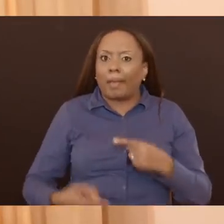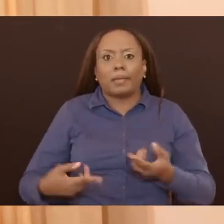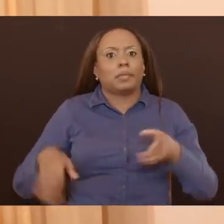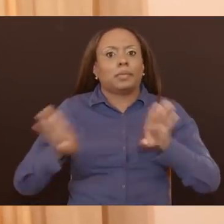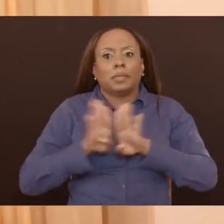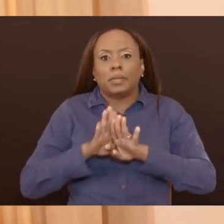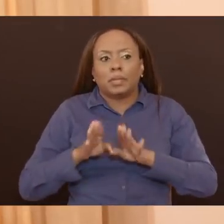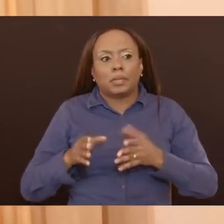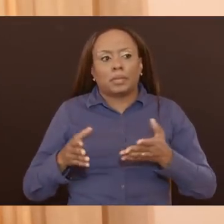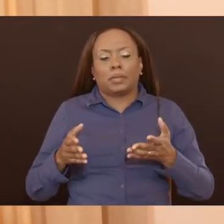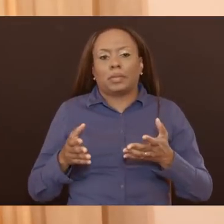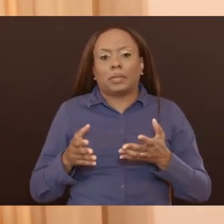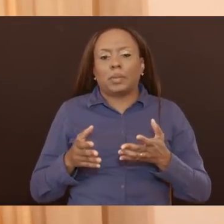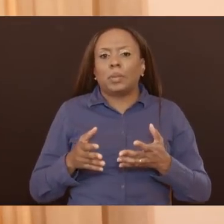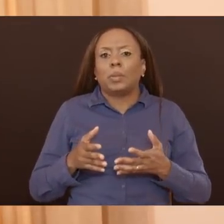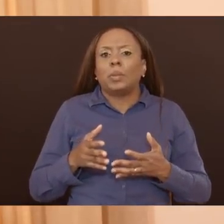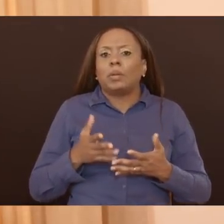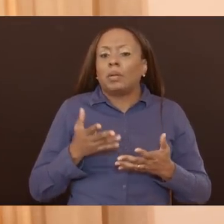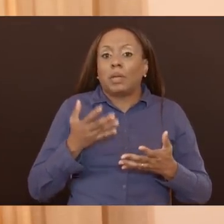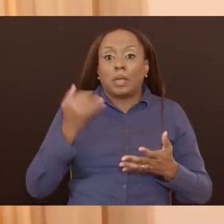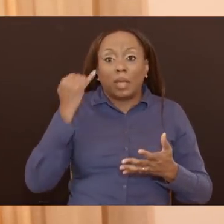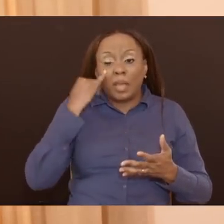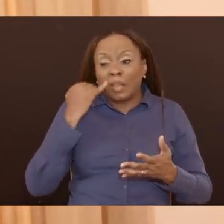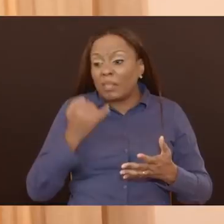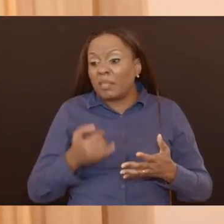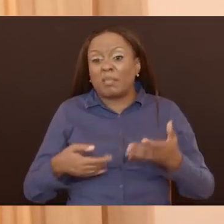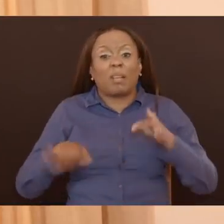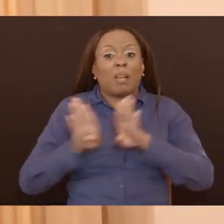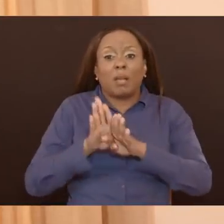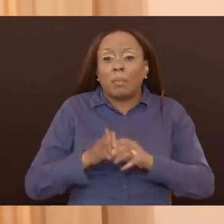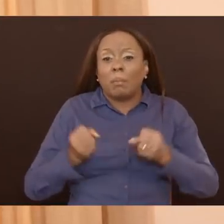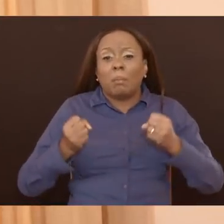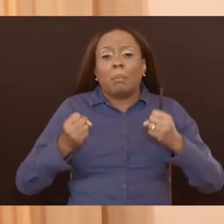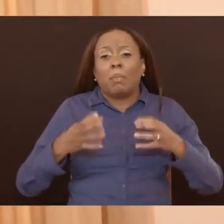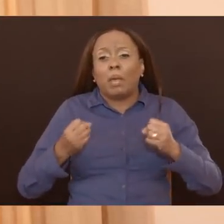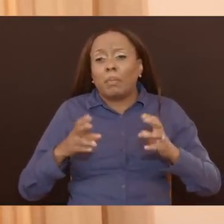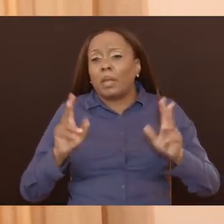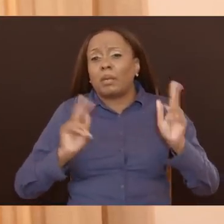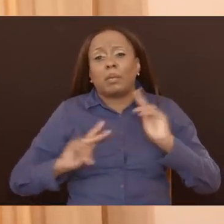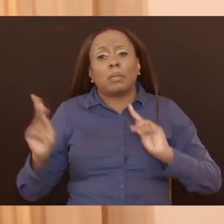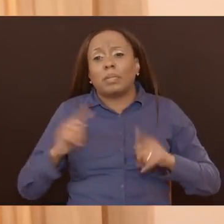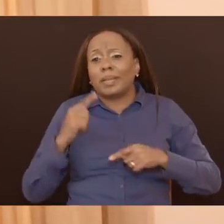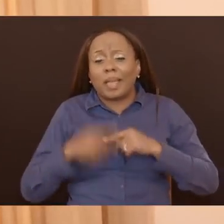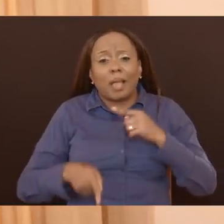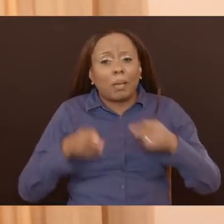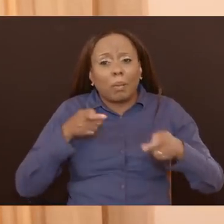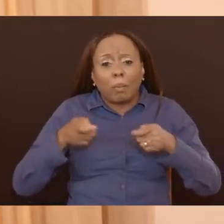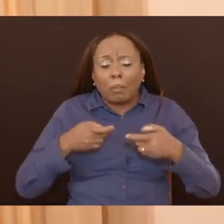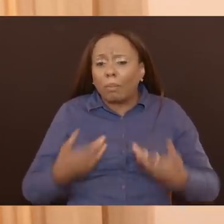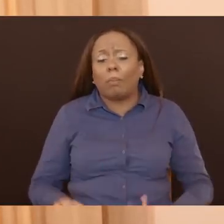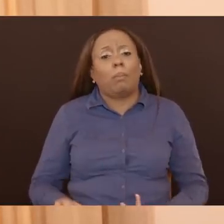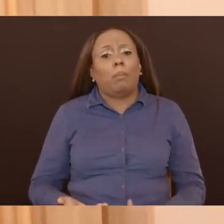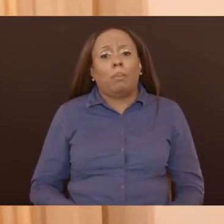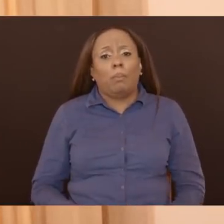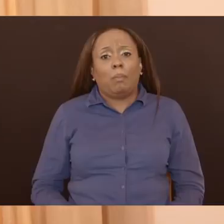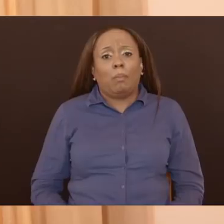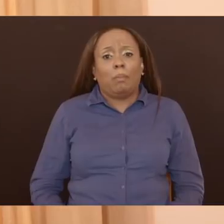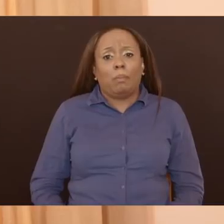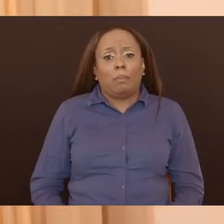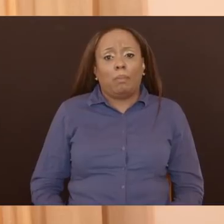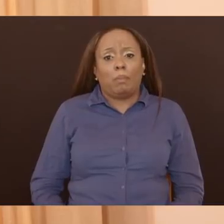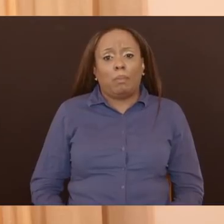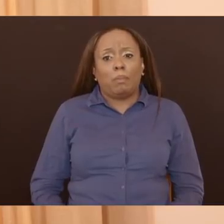the people who will be affected by it are simply too many. And the numbers may actually be far more than what we may even lose from